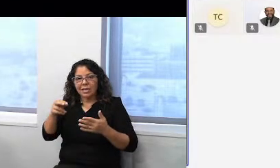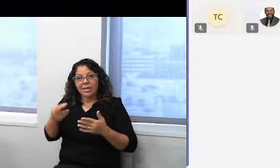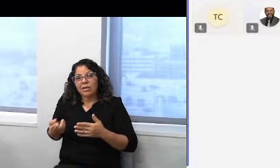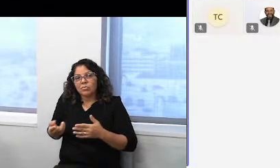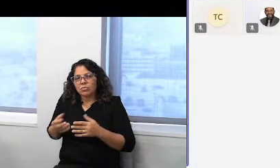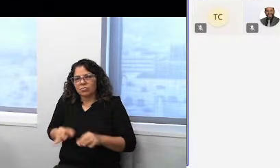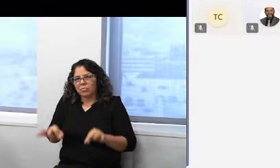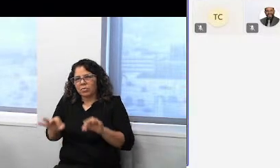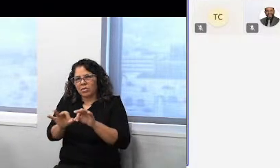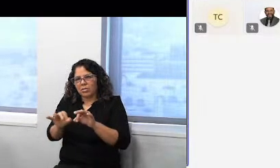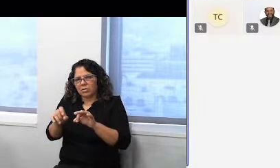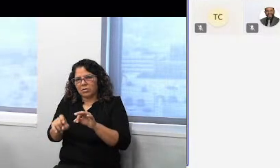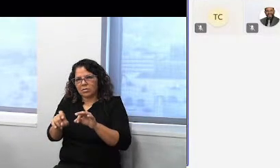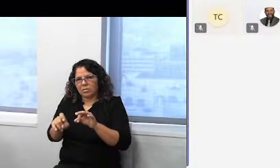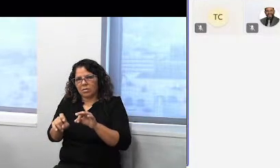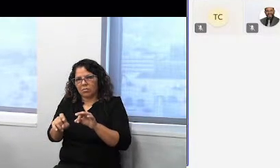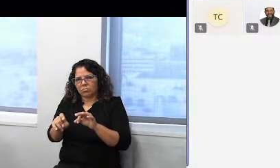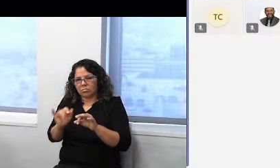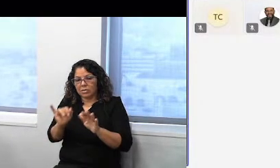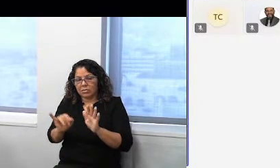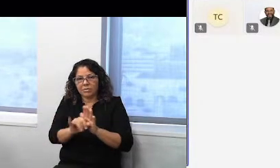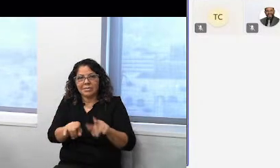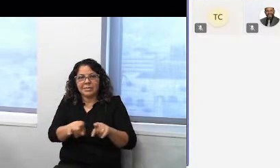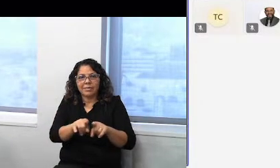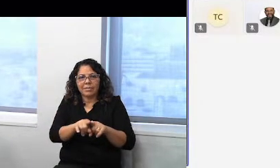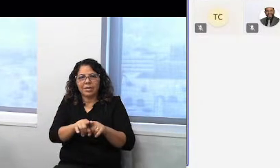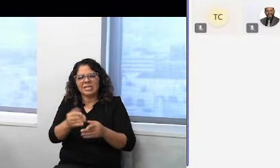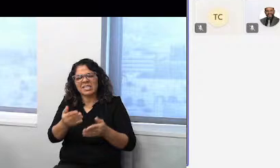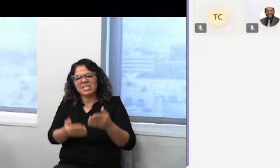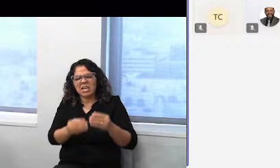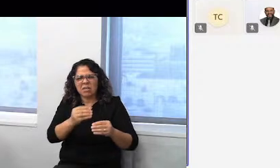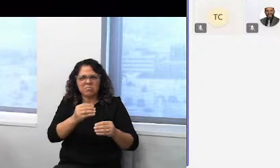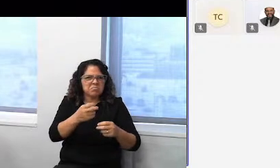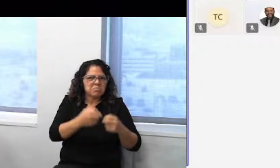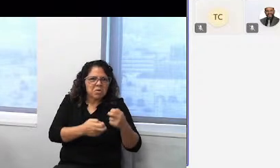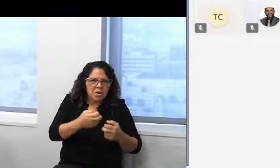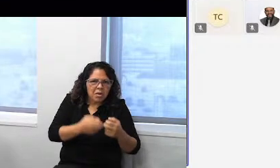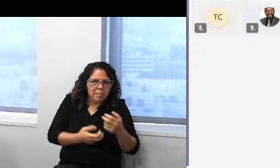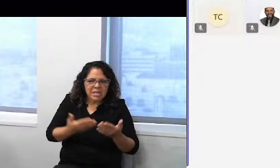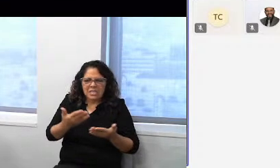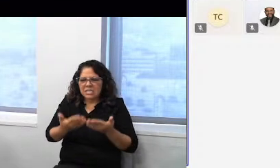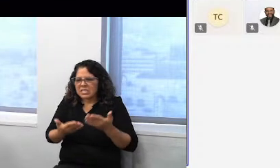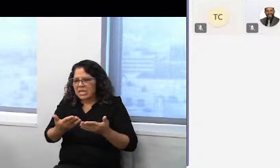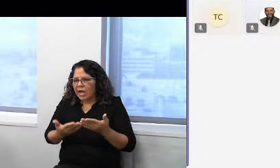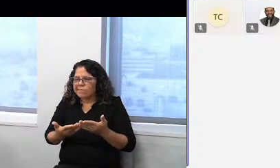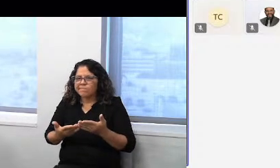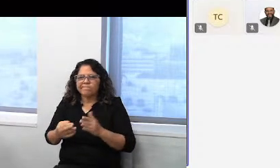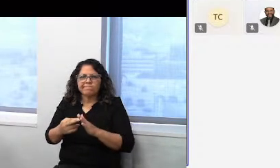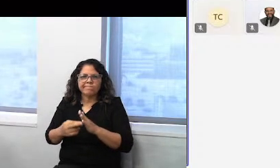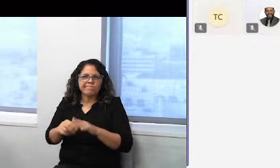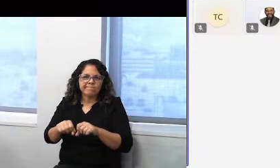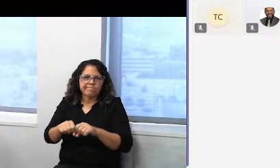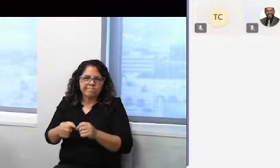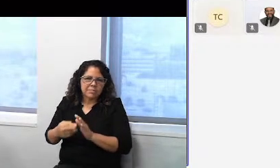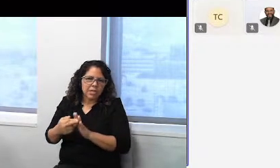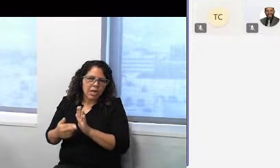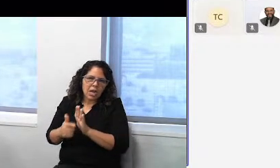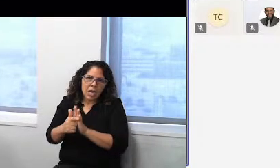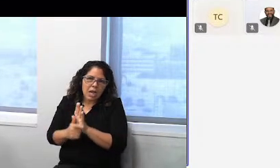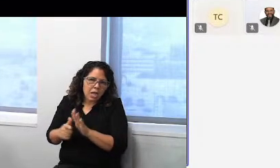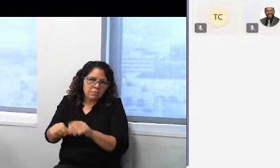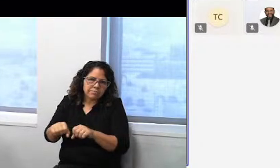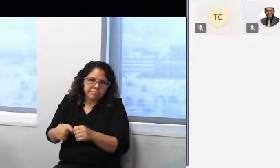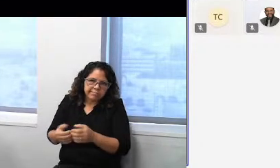issues, we'll call it violations, and not violations in the context of the law. It's just violations to a study of its threshold, right? Just